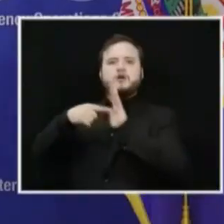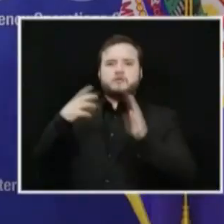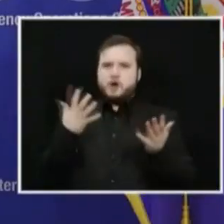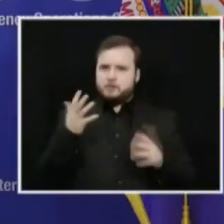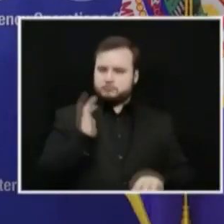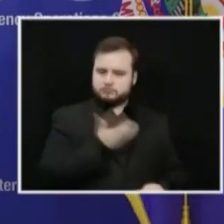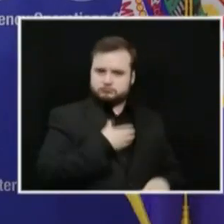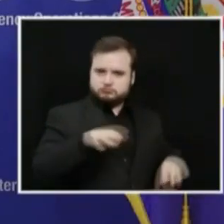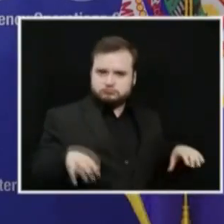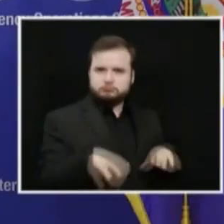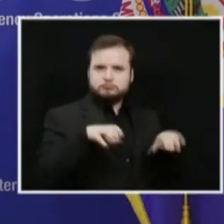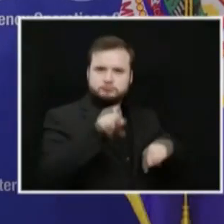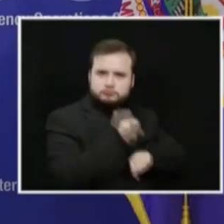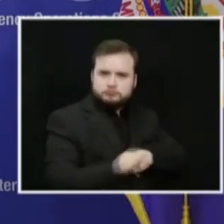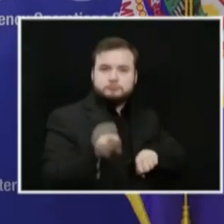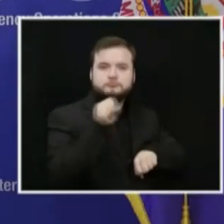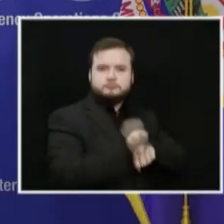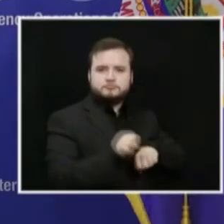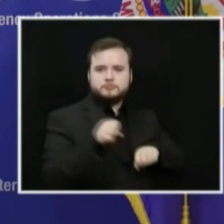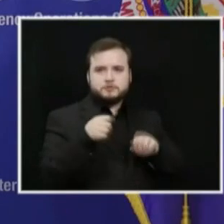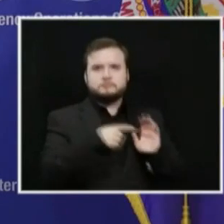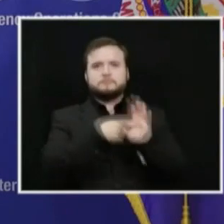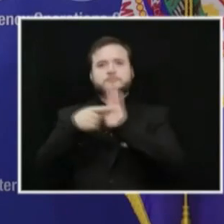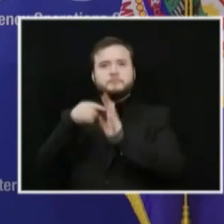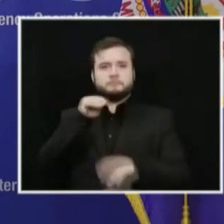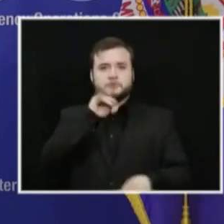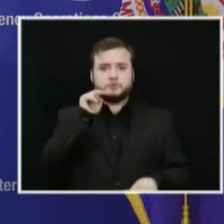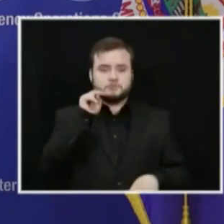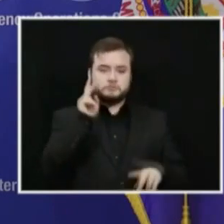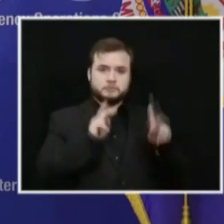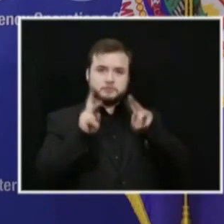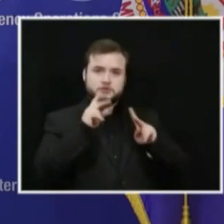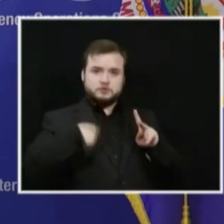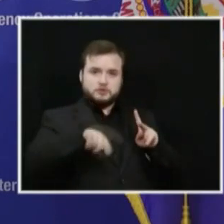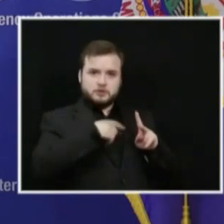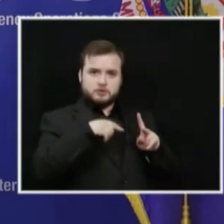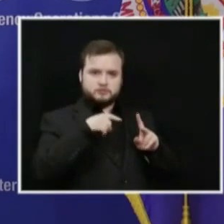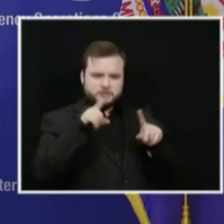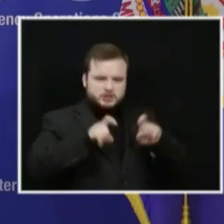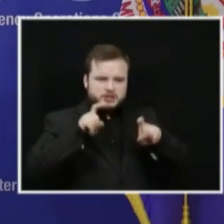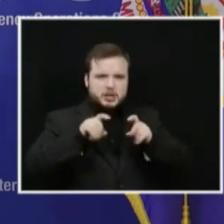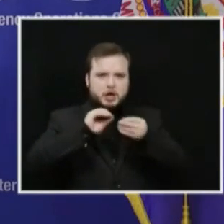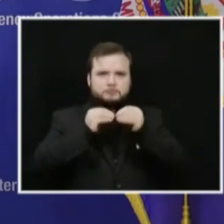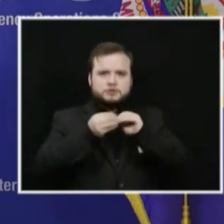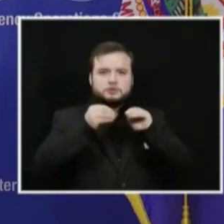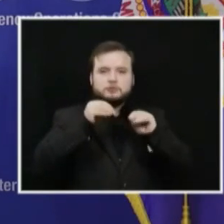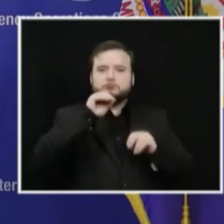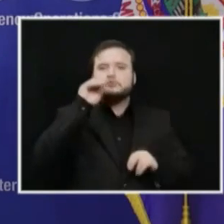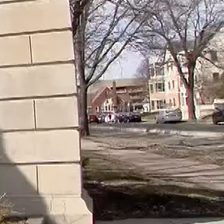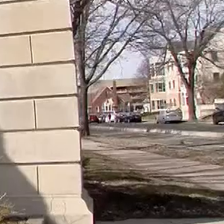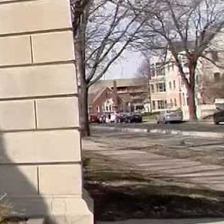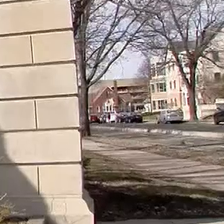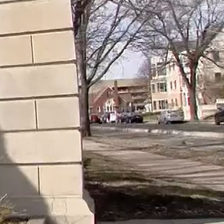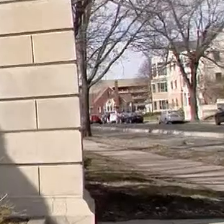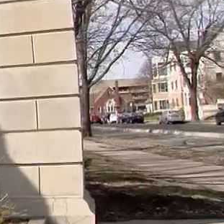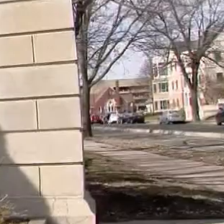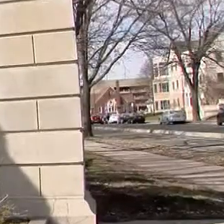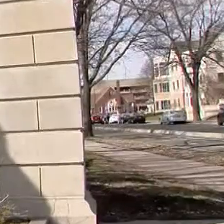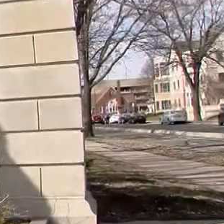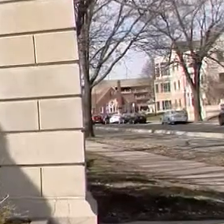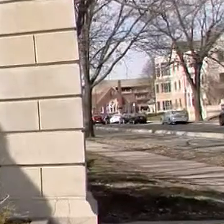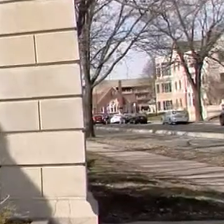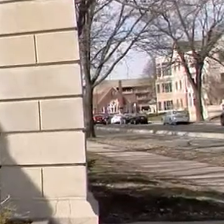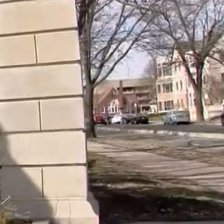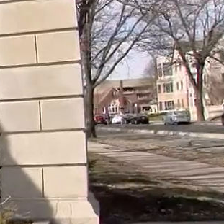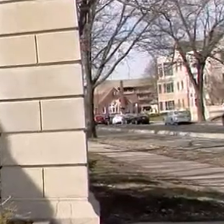put in place should allow Minnesota to be testing at a rate higher than any place else in the country and potentially the world. Governor Walz says we'll get there thanks to a new partnership